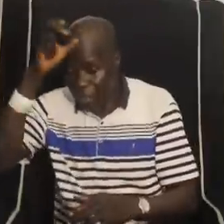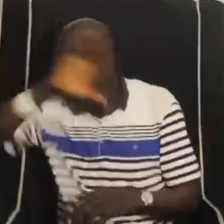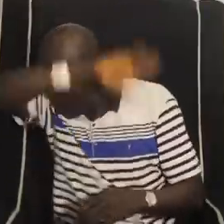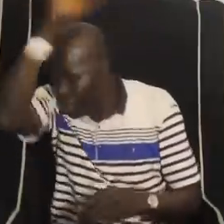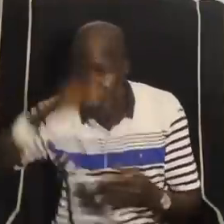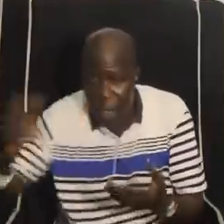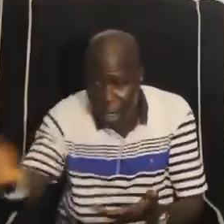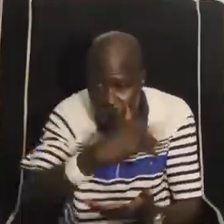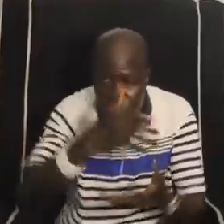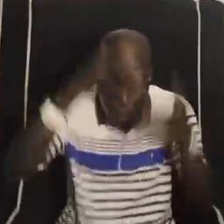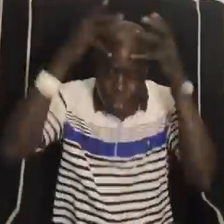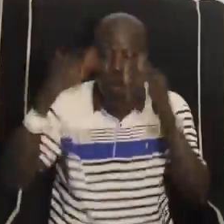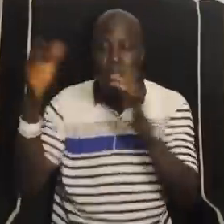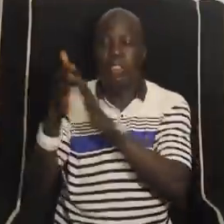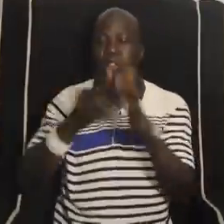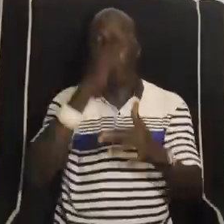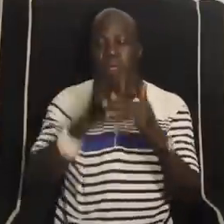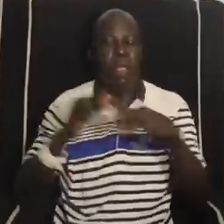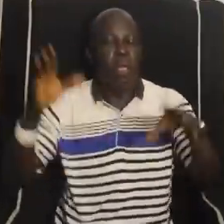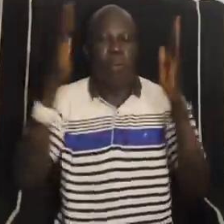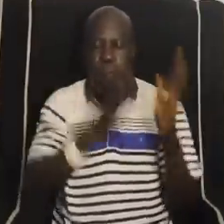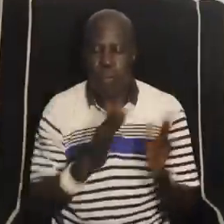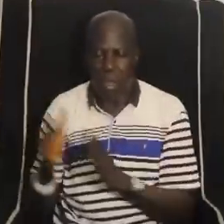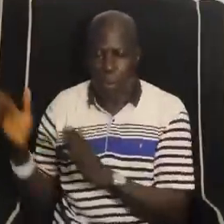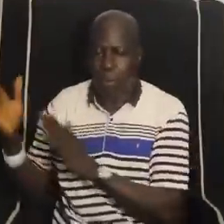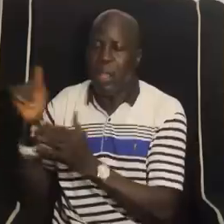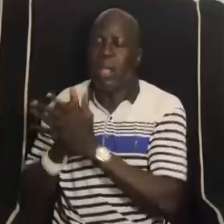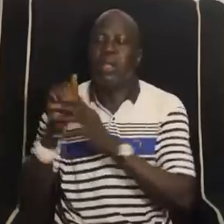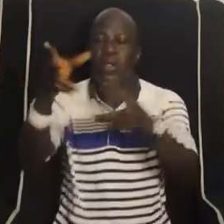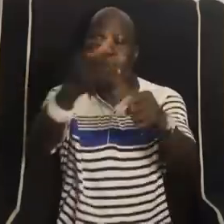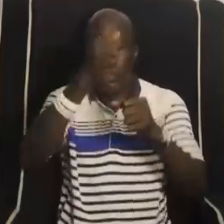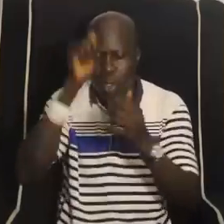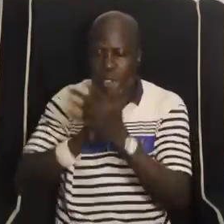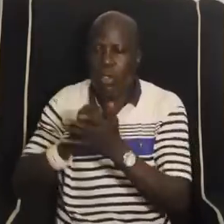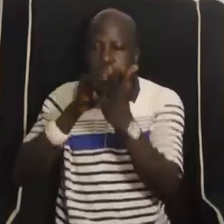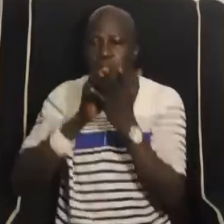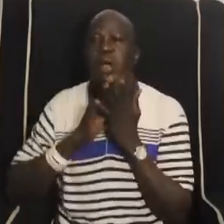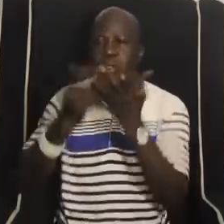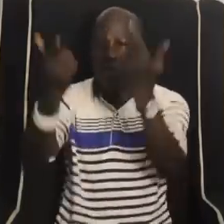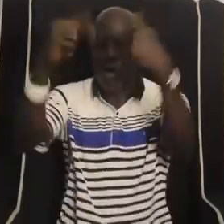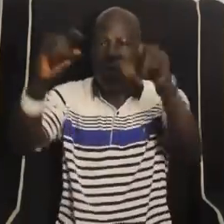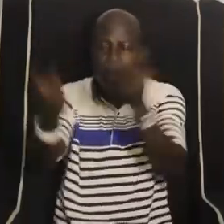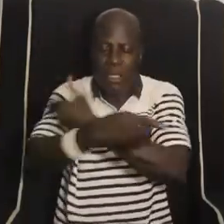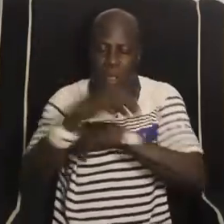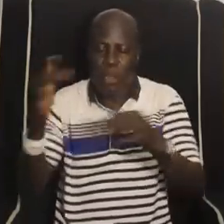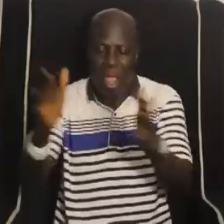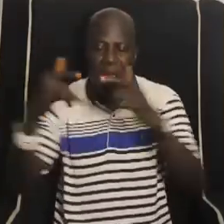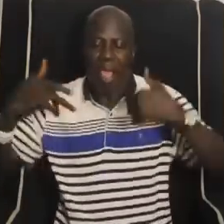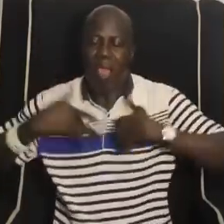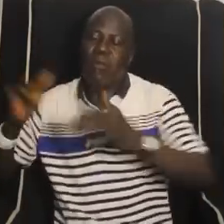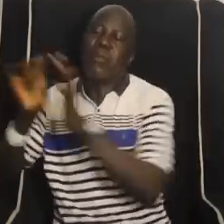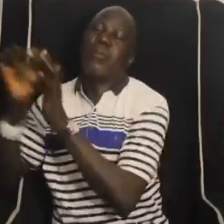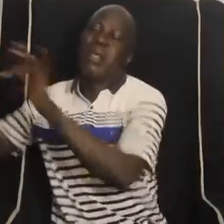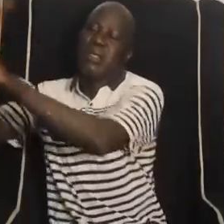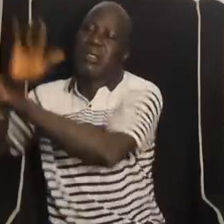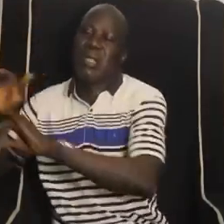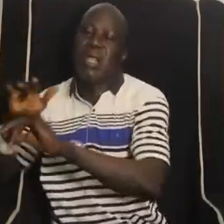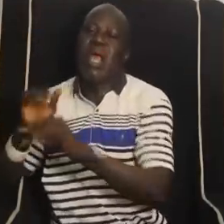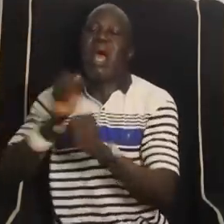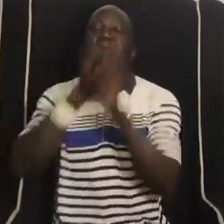wait that we reward in Jesus' name. Get prepared because the day is coming.